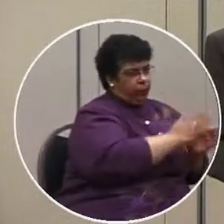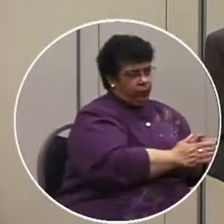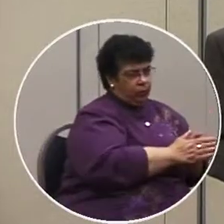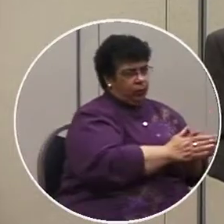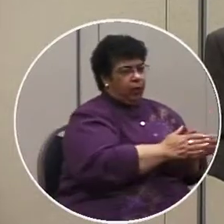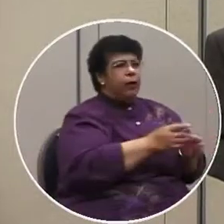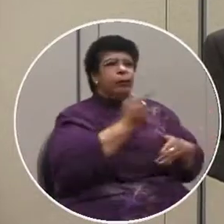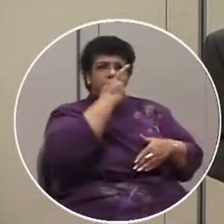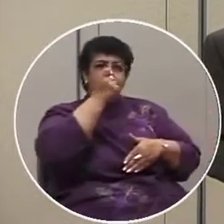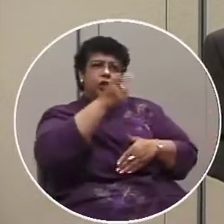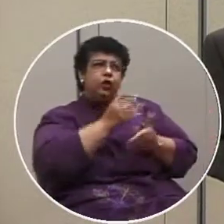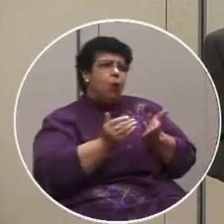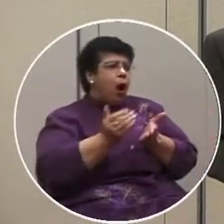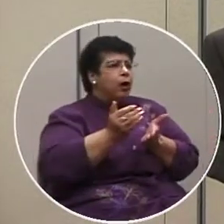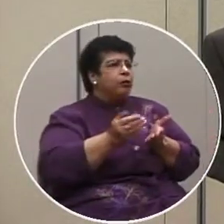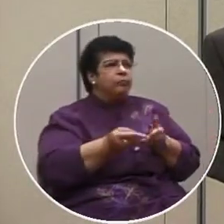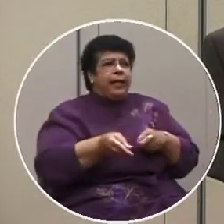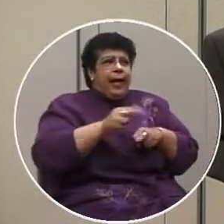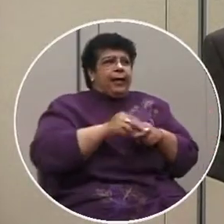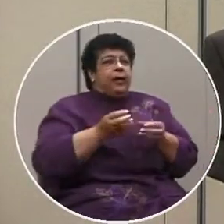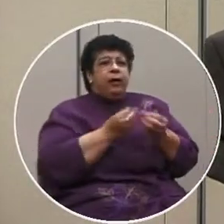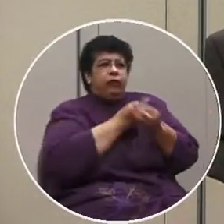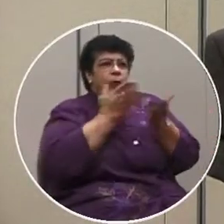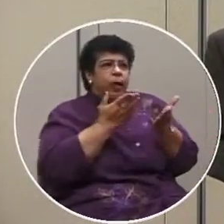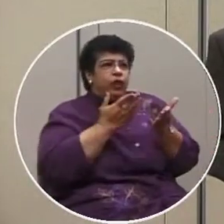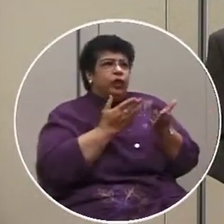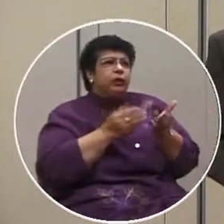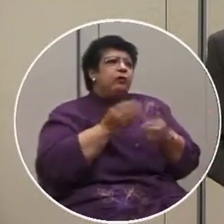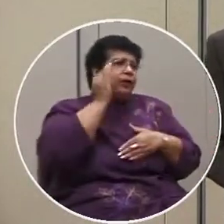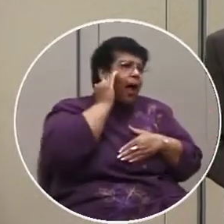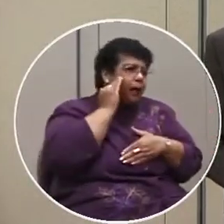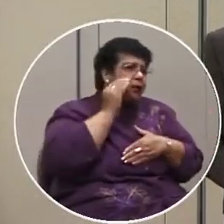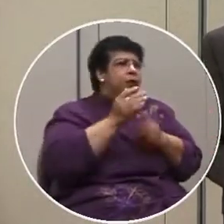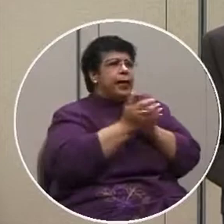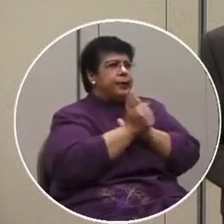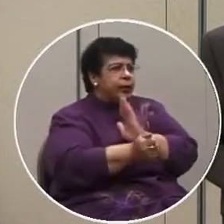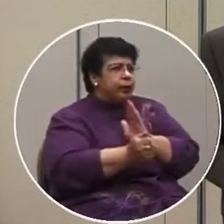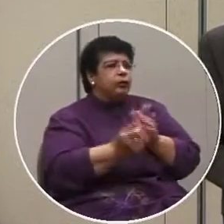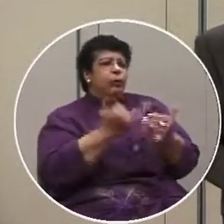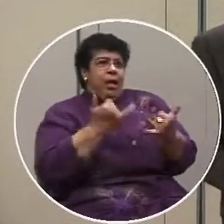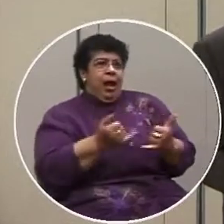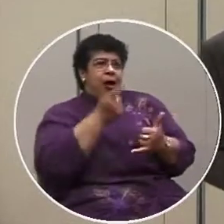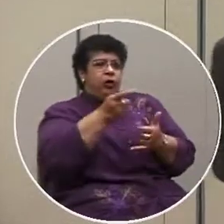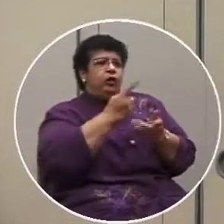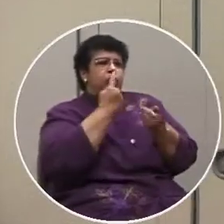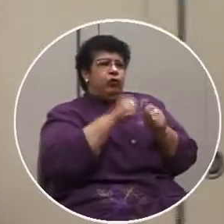gaining information, knowledge, and skills, but now what you're doing is putting into play as a coach.